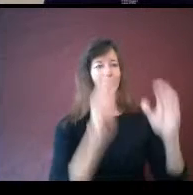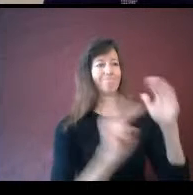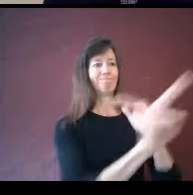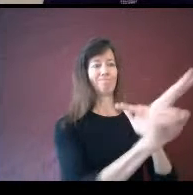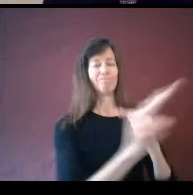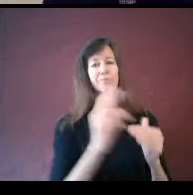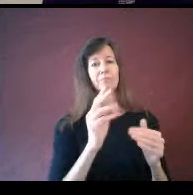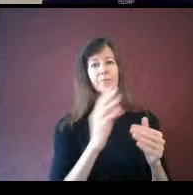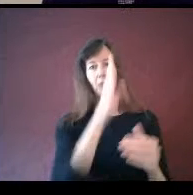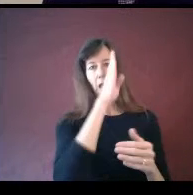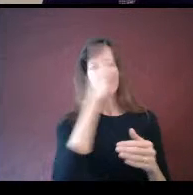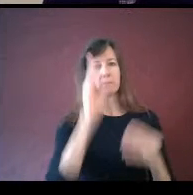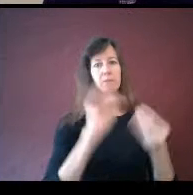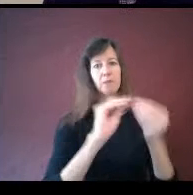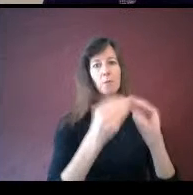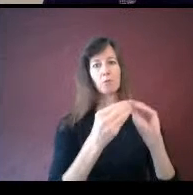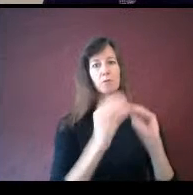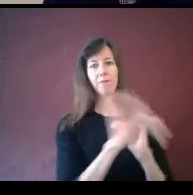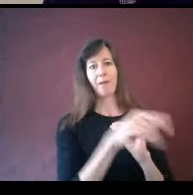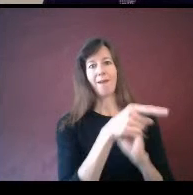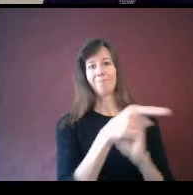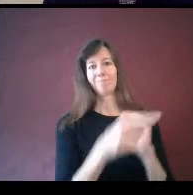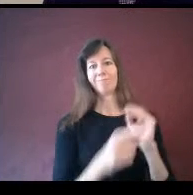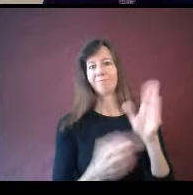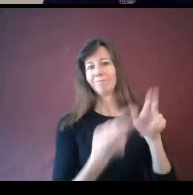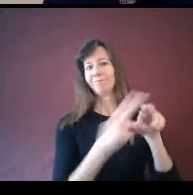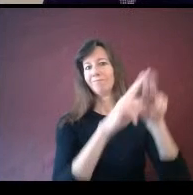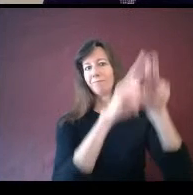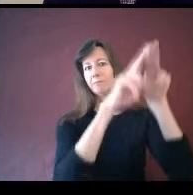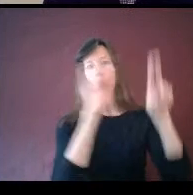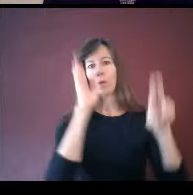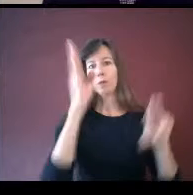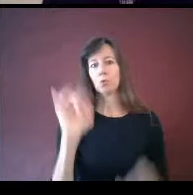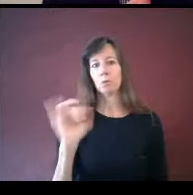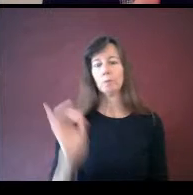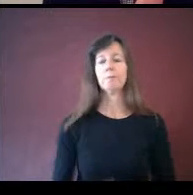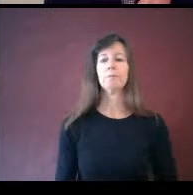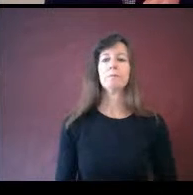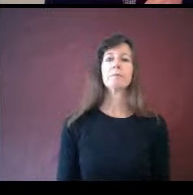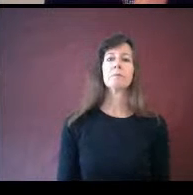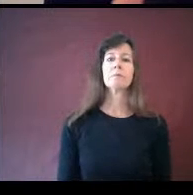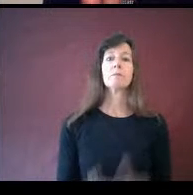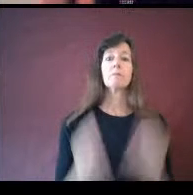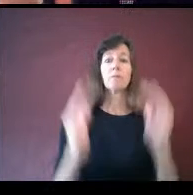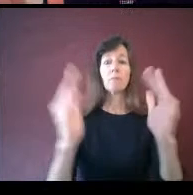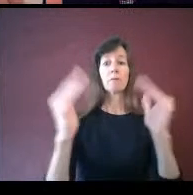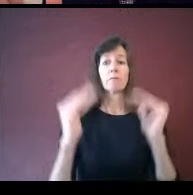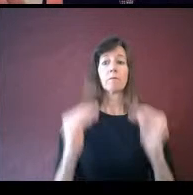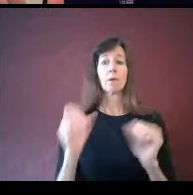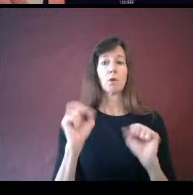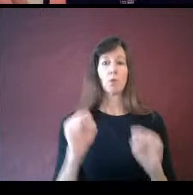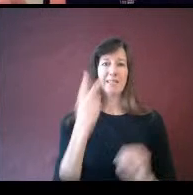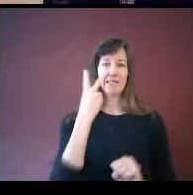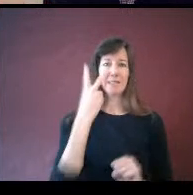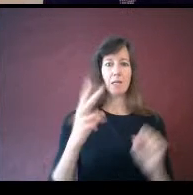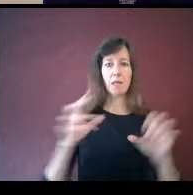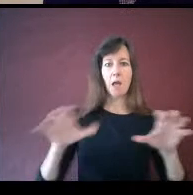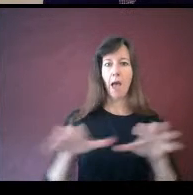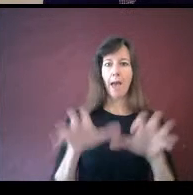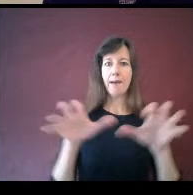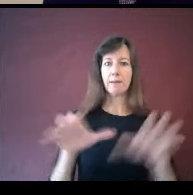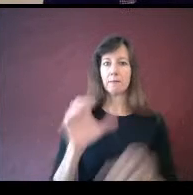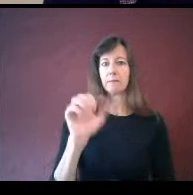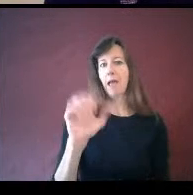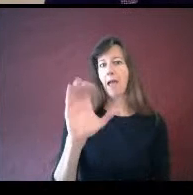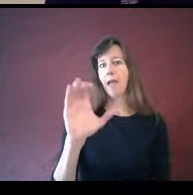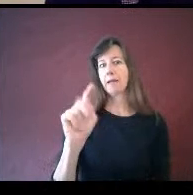Looking at active cases, you can see very clearly here, this gives you a sense of what our 2020 has really